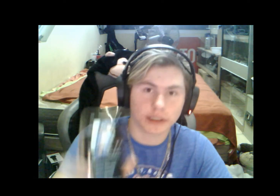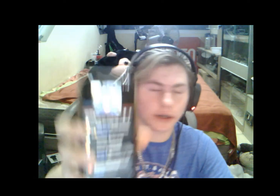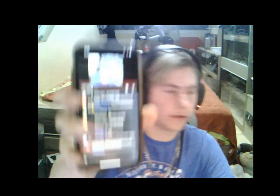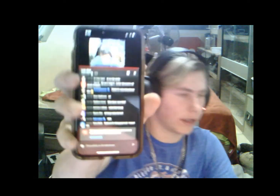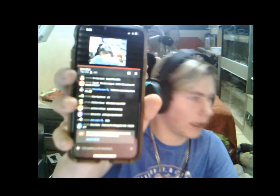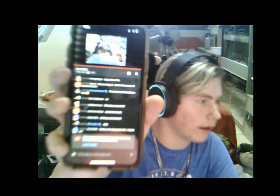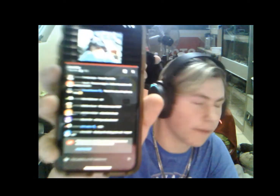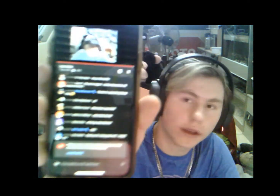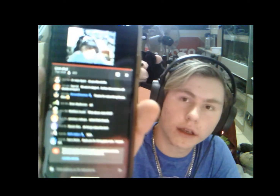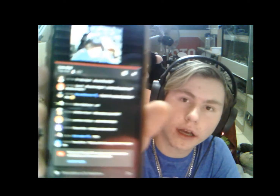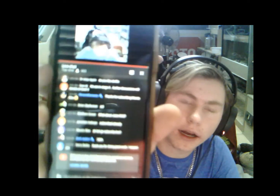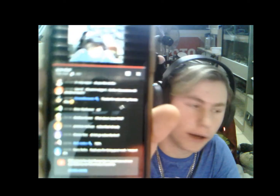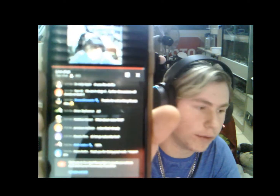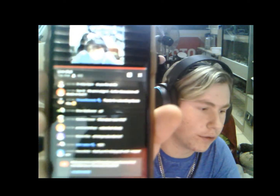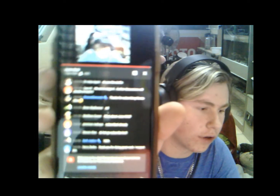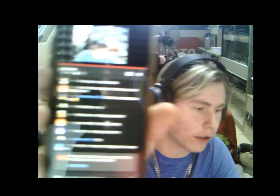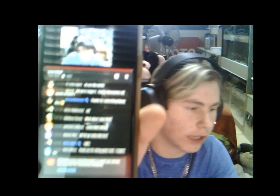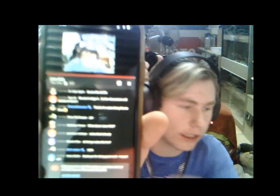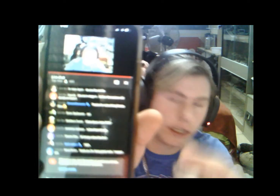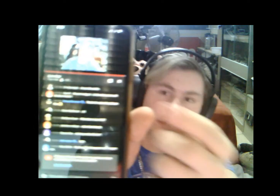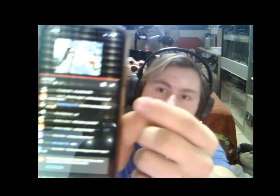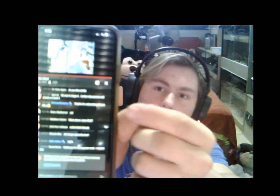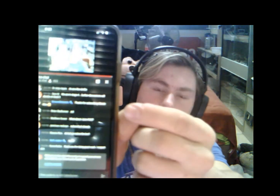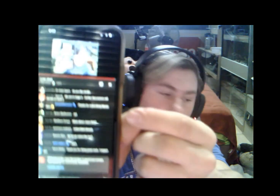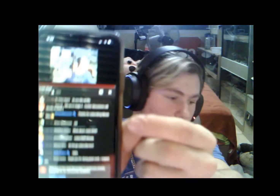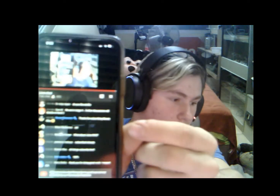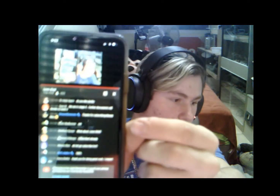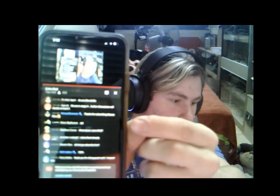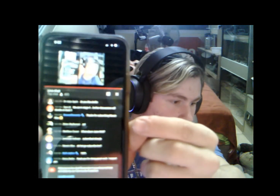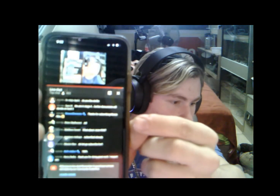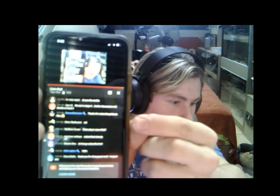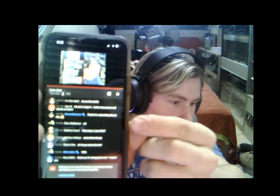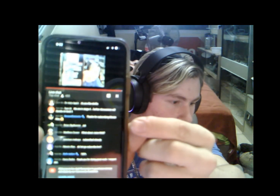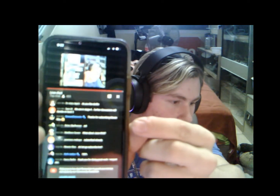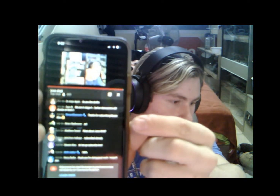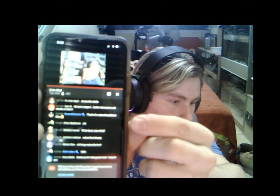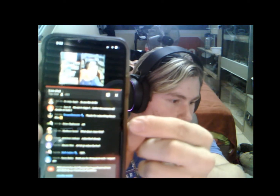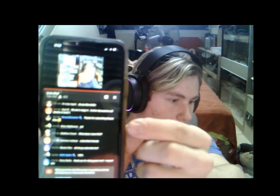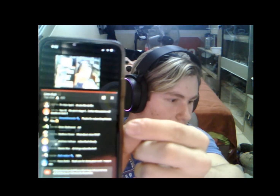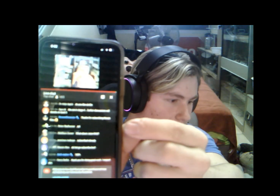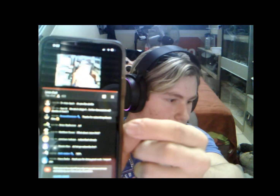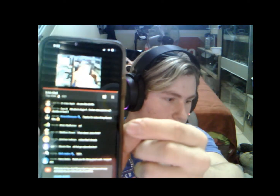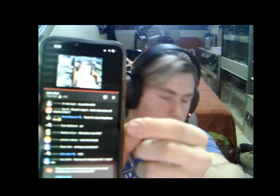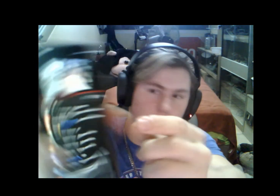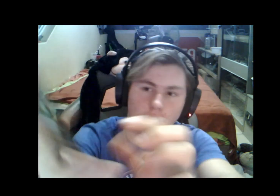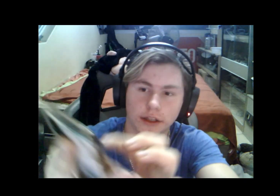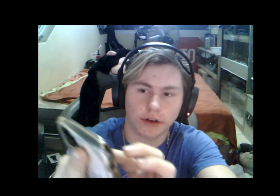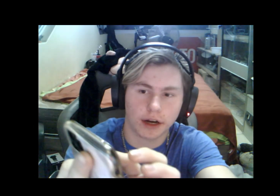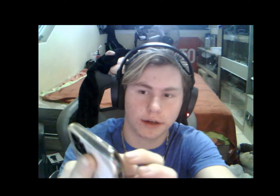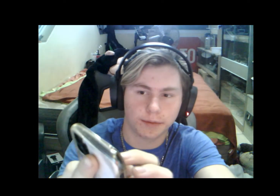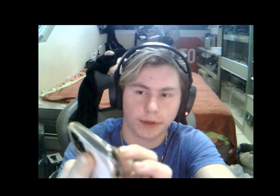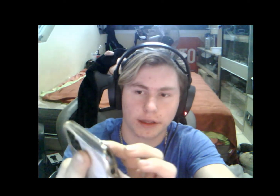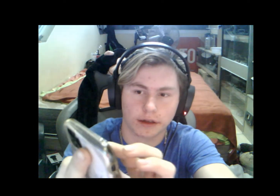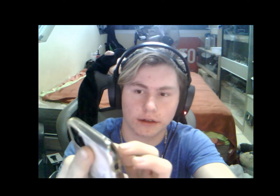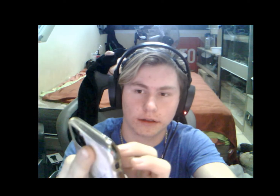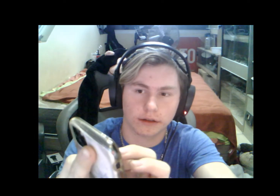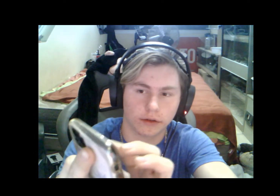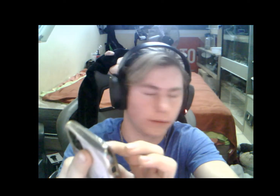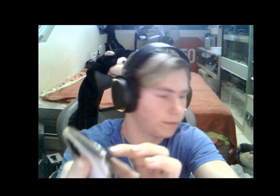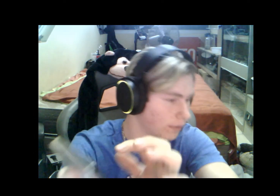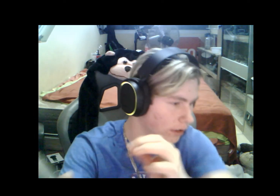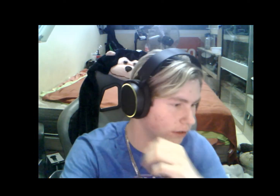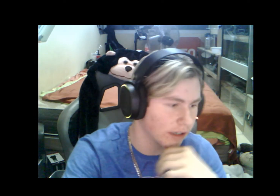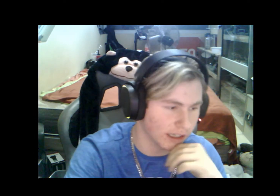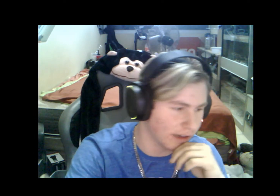You'll see over there, you've got that little cross thingy, right? Thank you, Harry Beta.